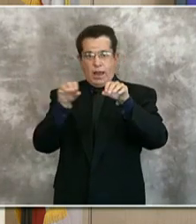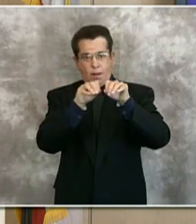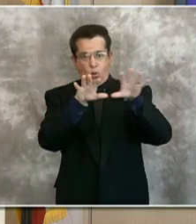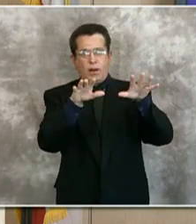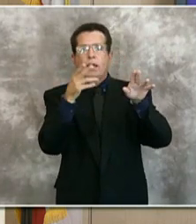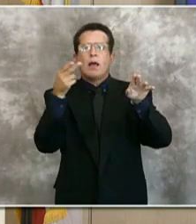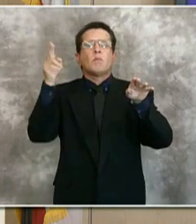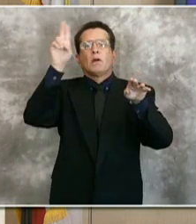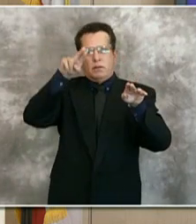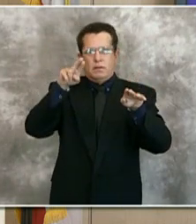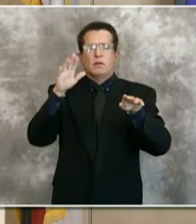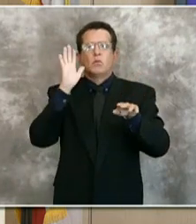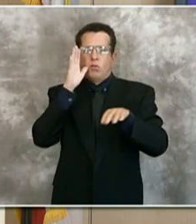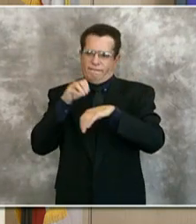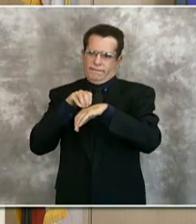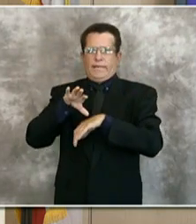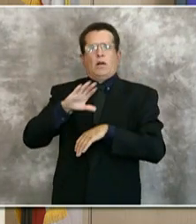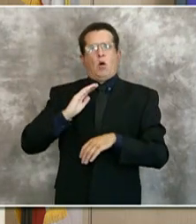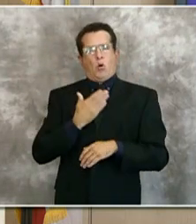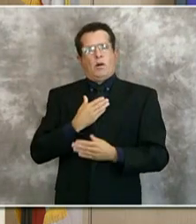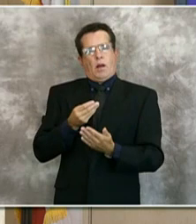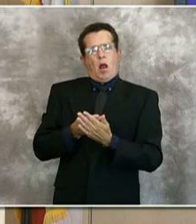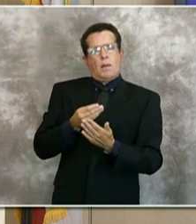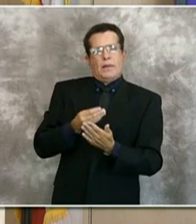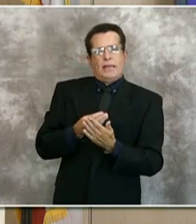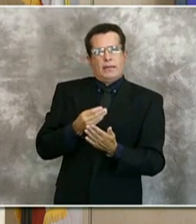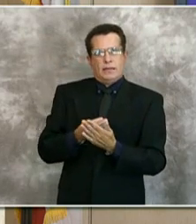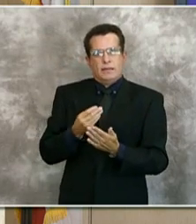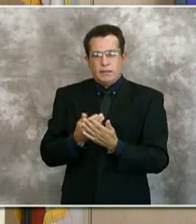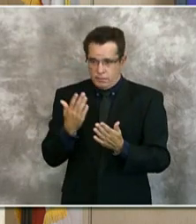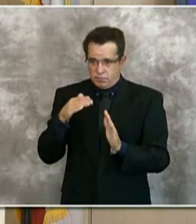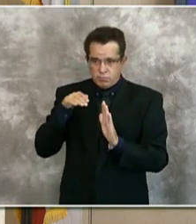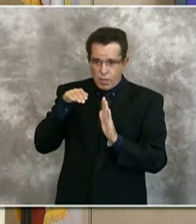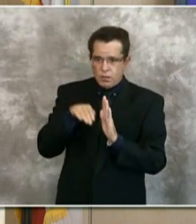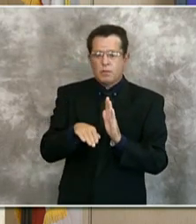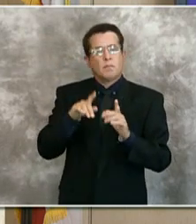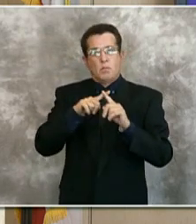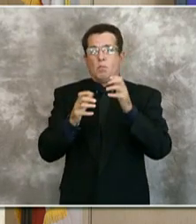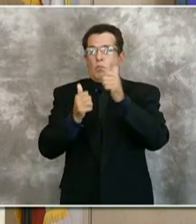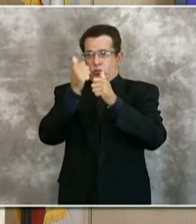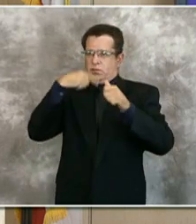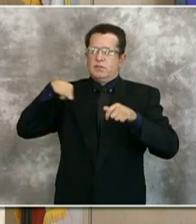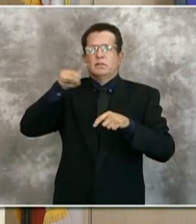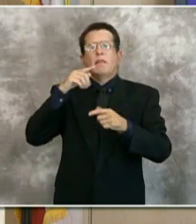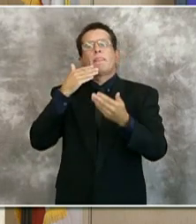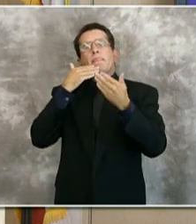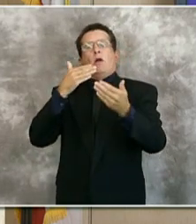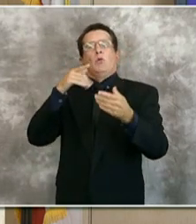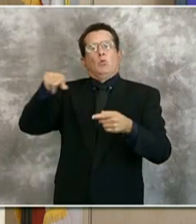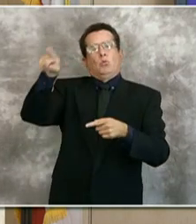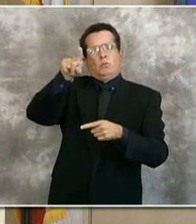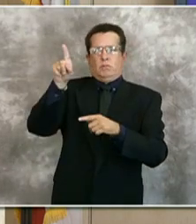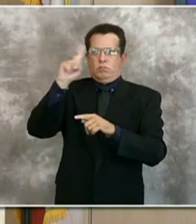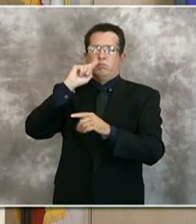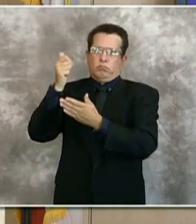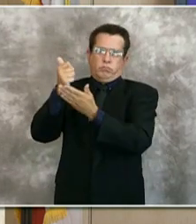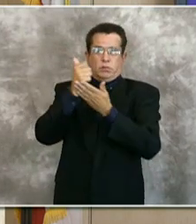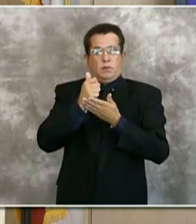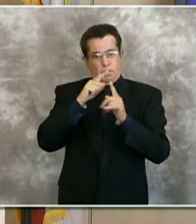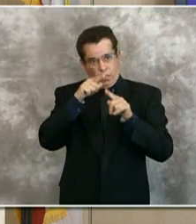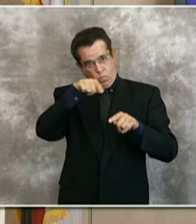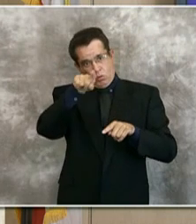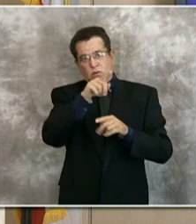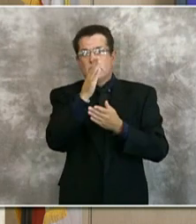cases impact the totality of our economy. And so for the overwhelming majority, we say thank you, but for those that are egregiously and